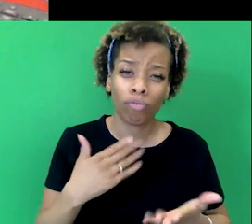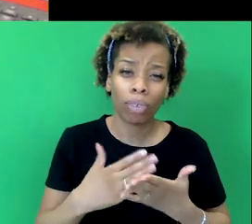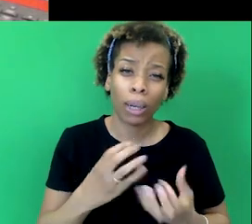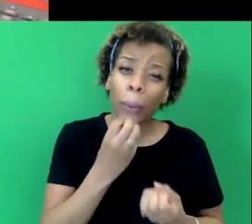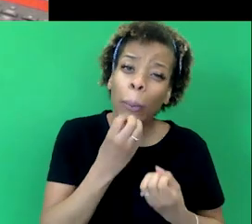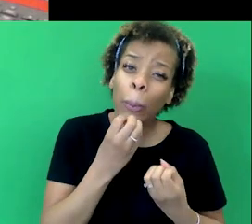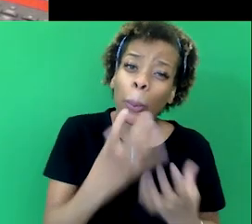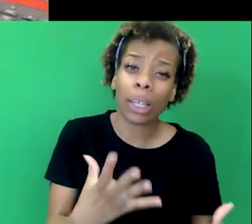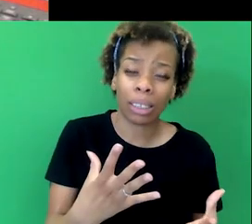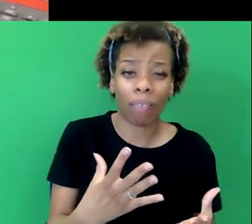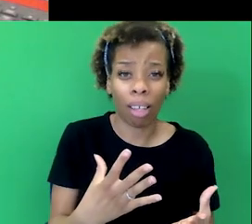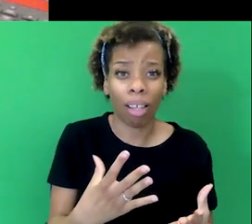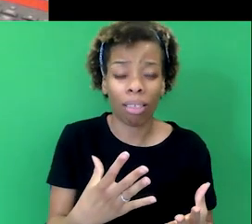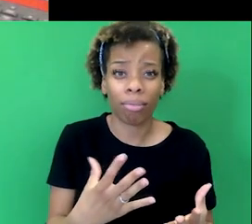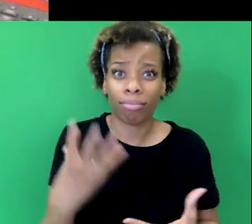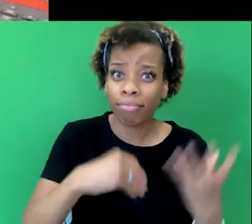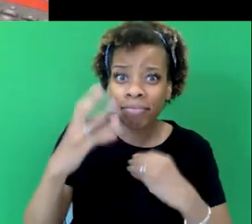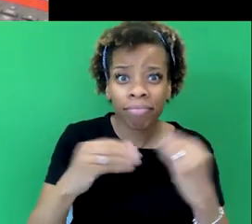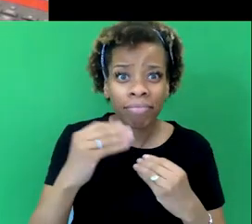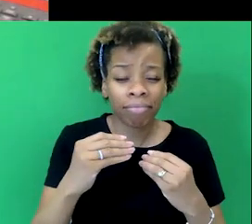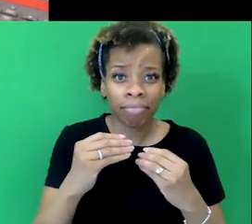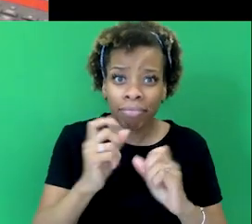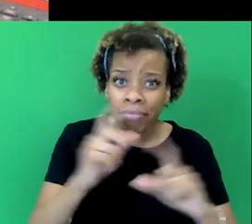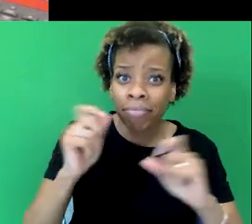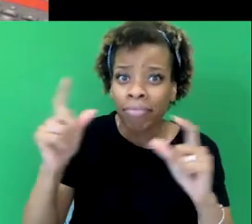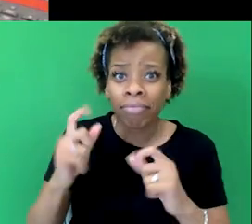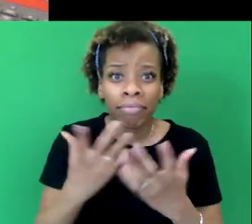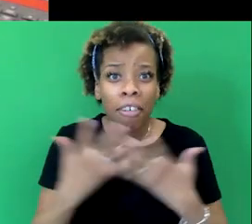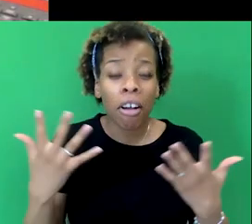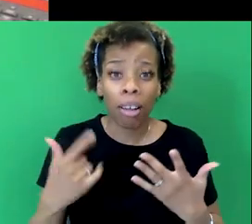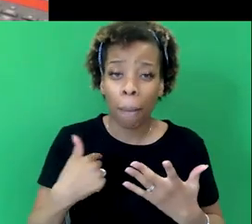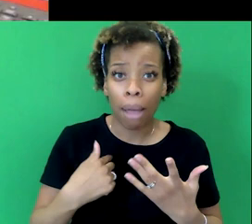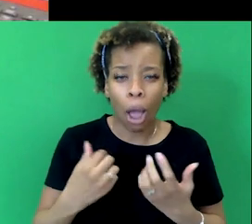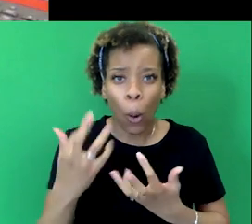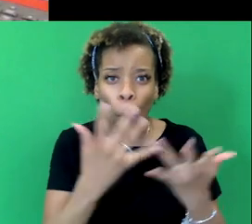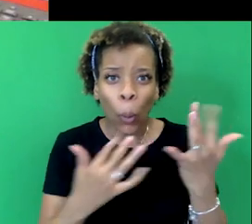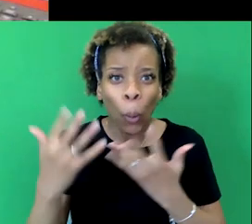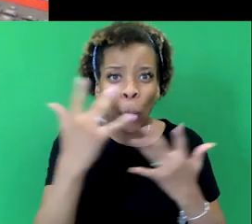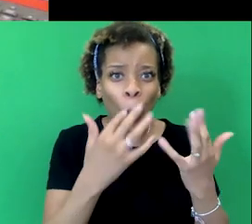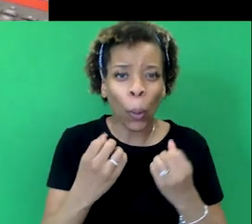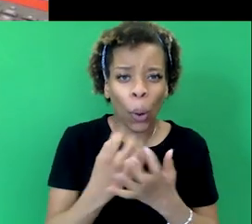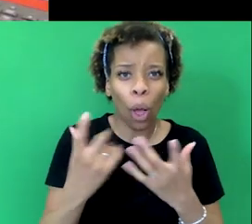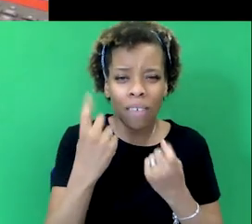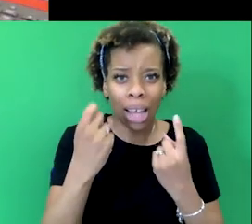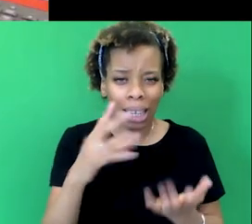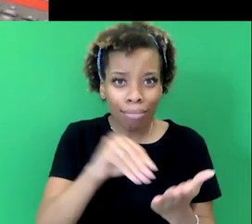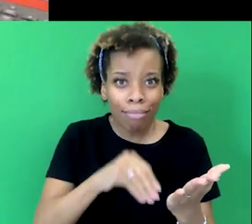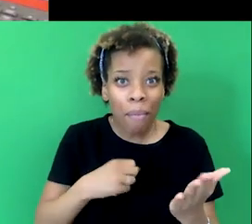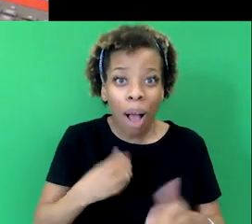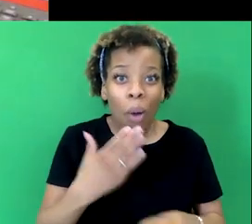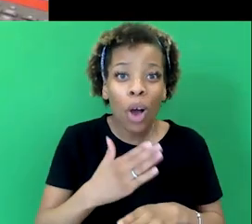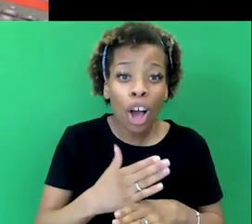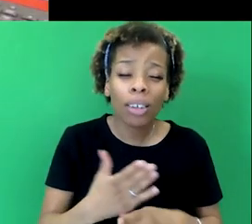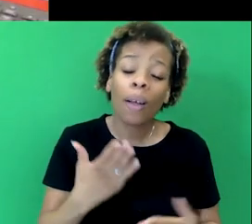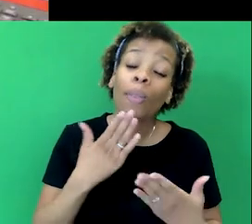and enlightening and educational for me. I've got lots of ideas of what to take to my own work. So thank